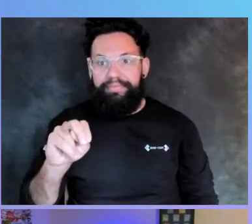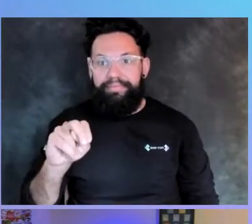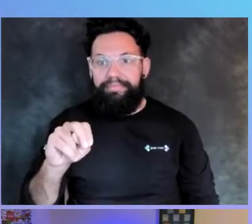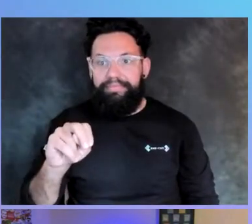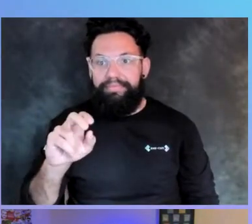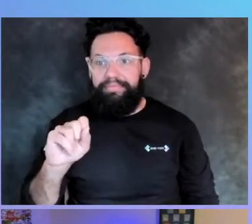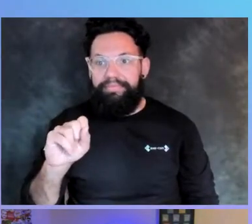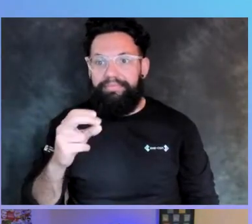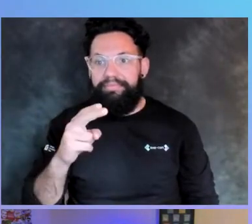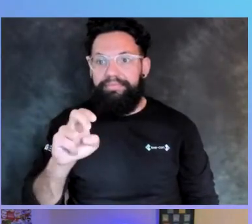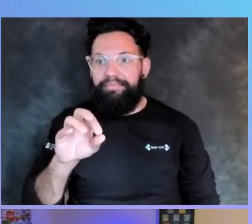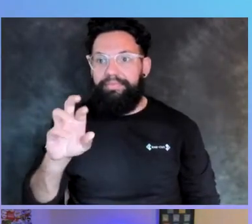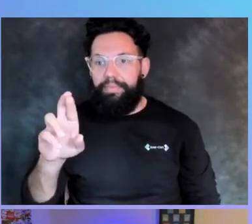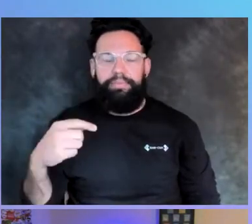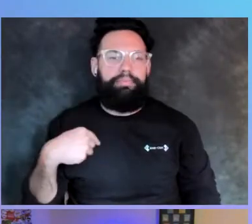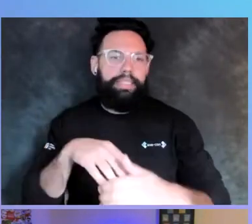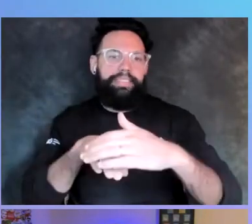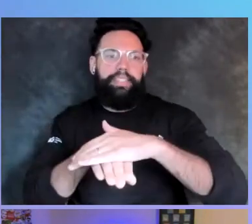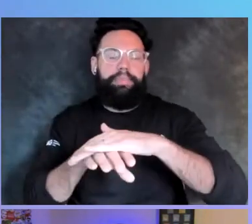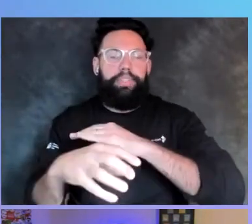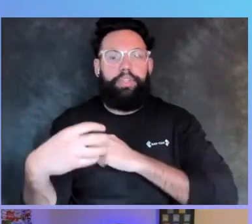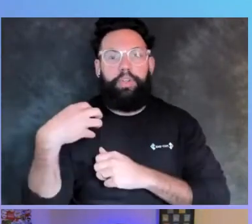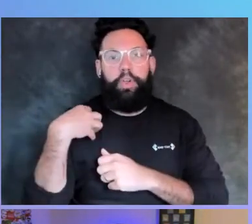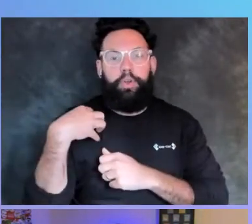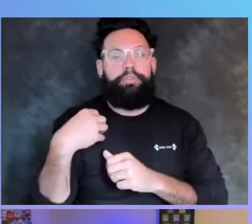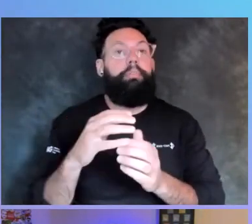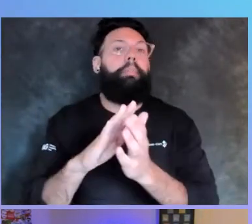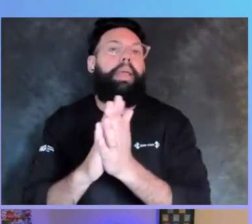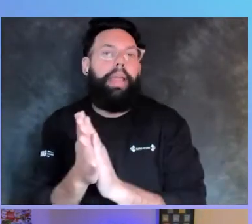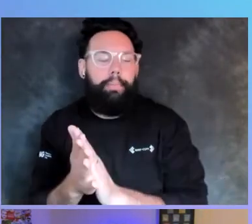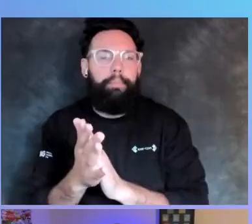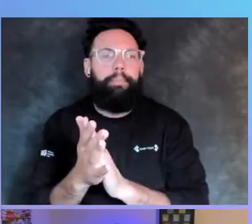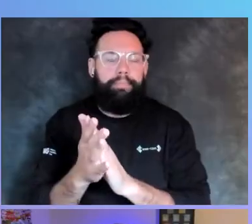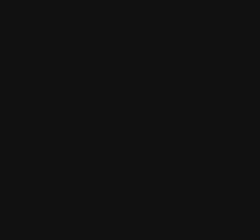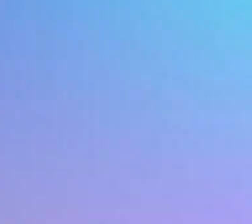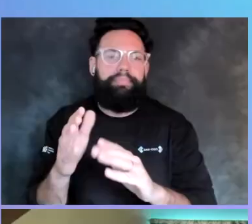an accessibility coach turned AI accessibility engineer here at Deque.